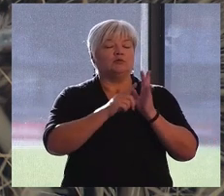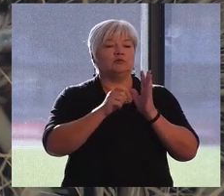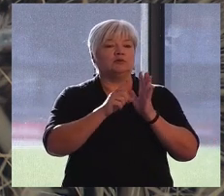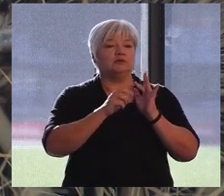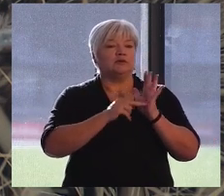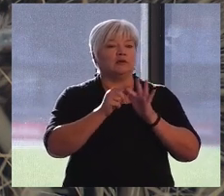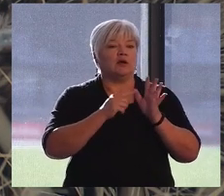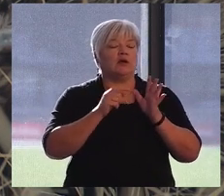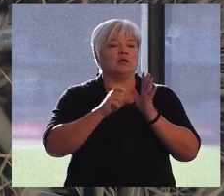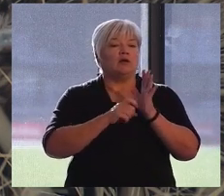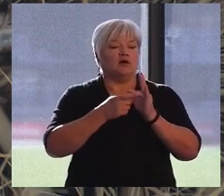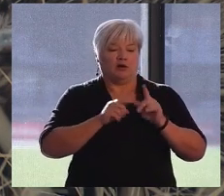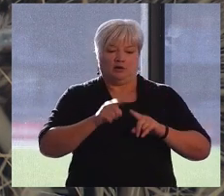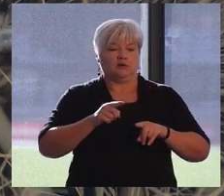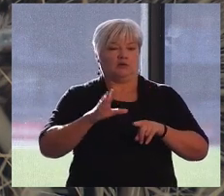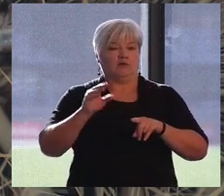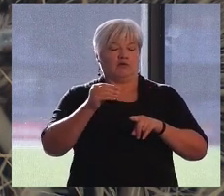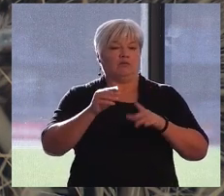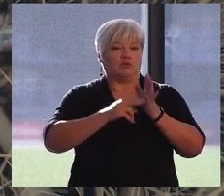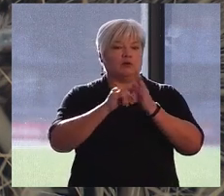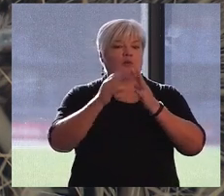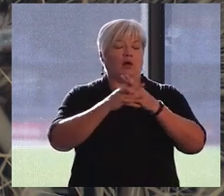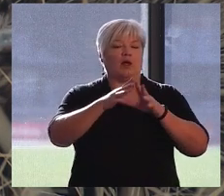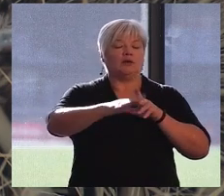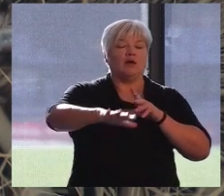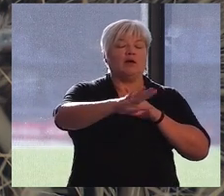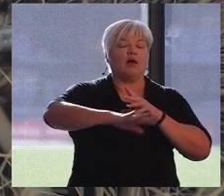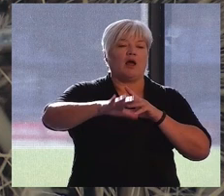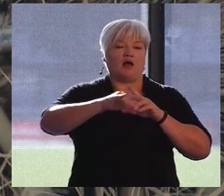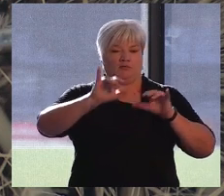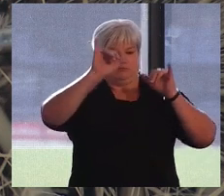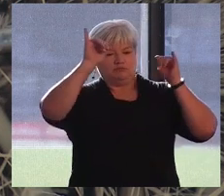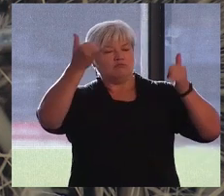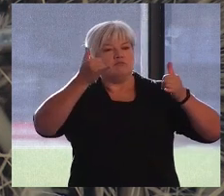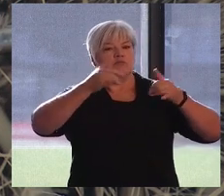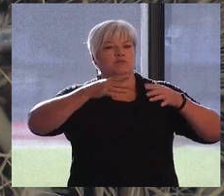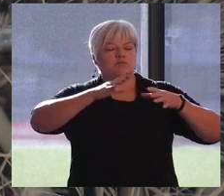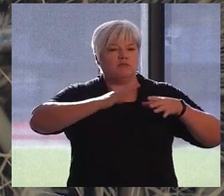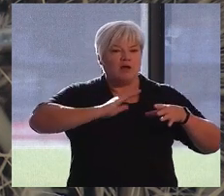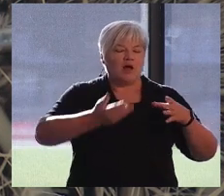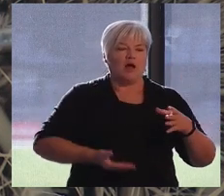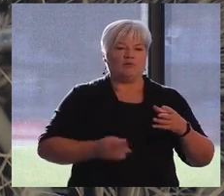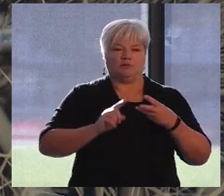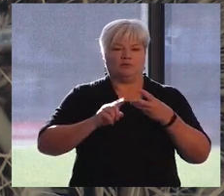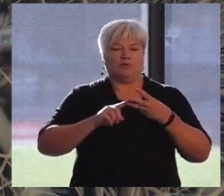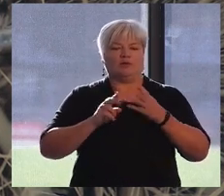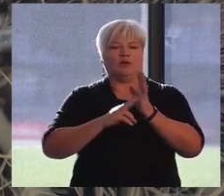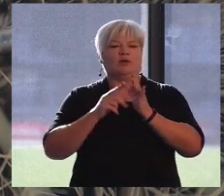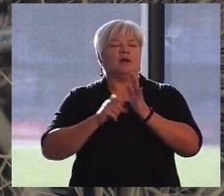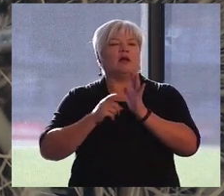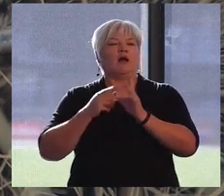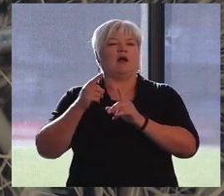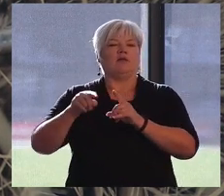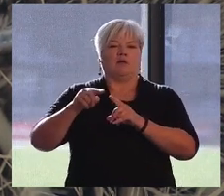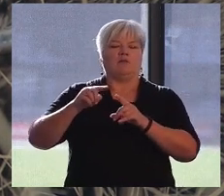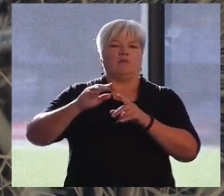well-respected cattle breeder near Albury. Our co-founder, Anika Molesworth, from a sheep station out in Broken Hill. Fiona